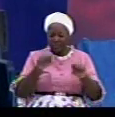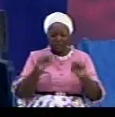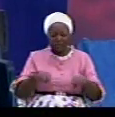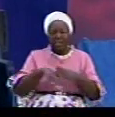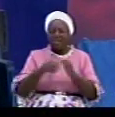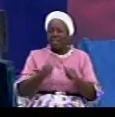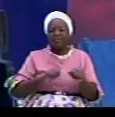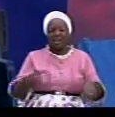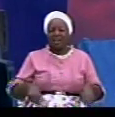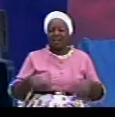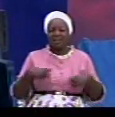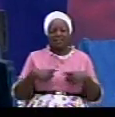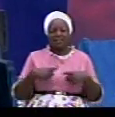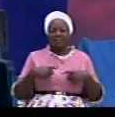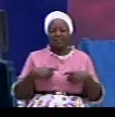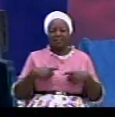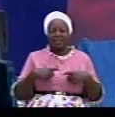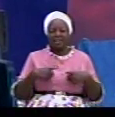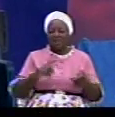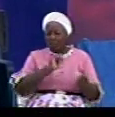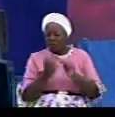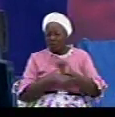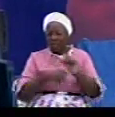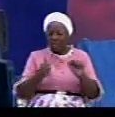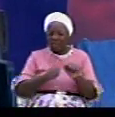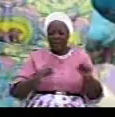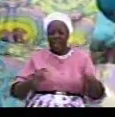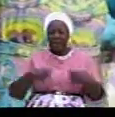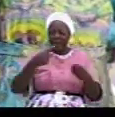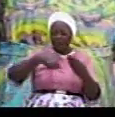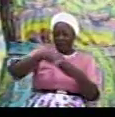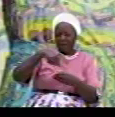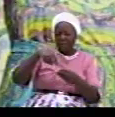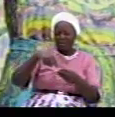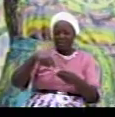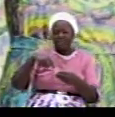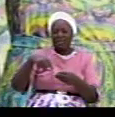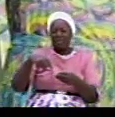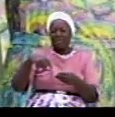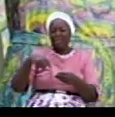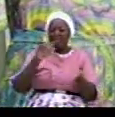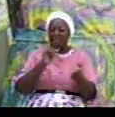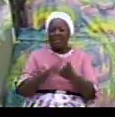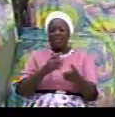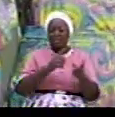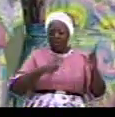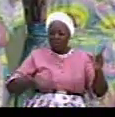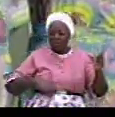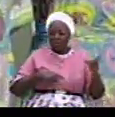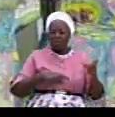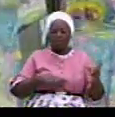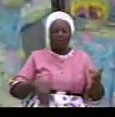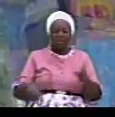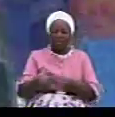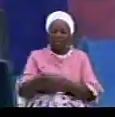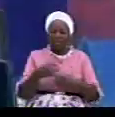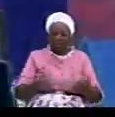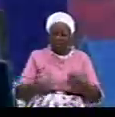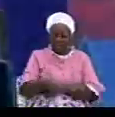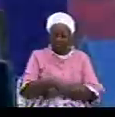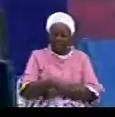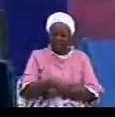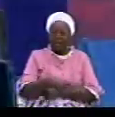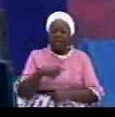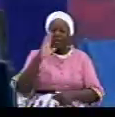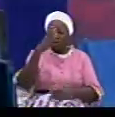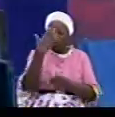life. Turn every life around. That Lord, this day, your hand in